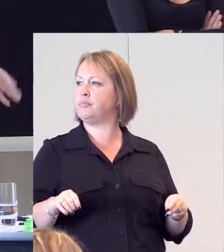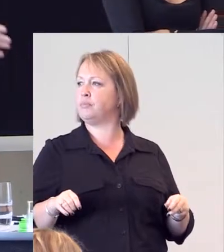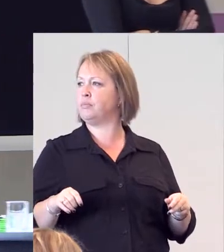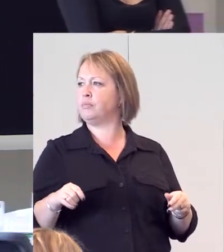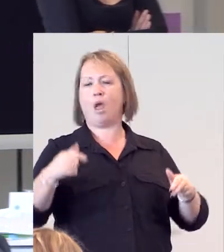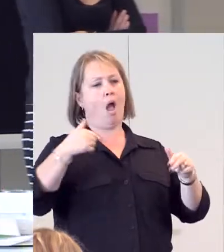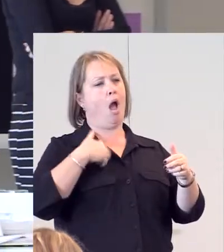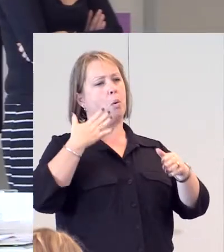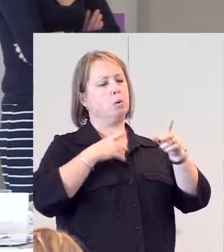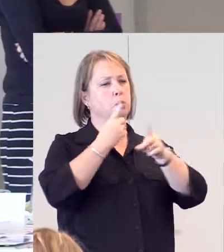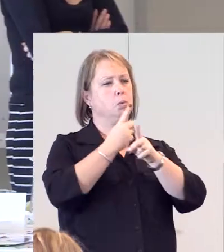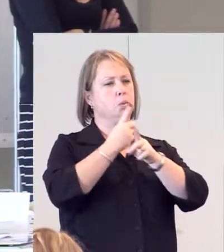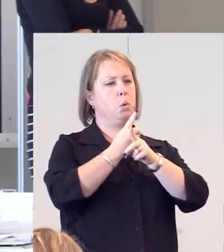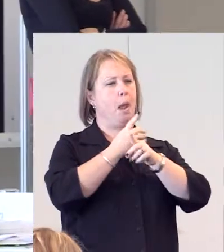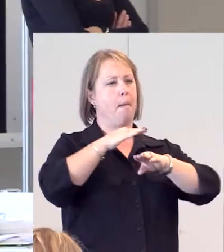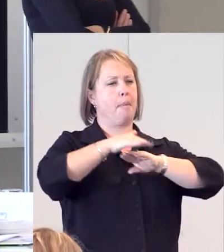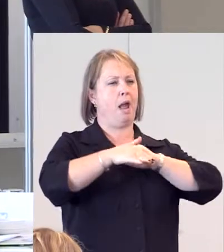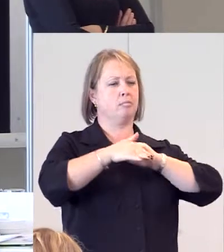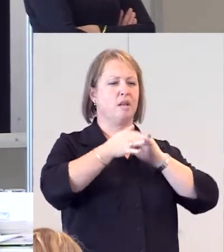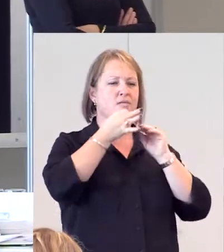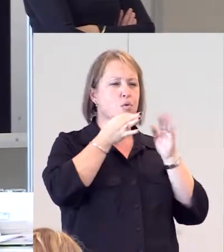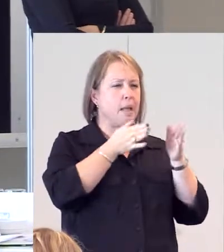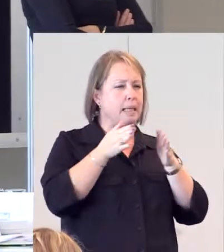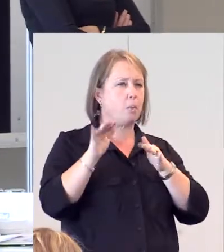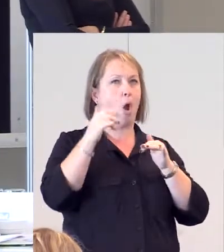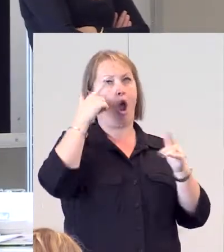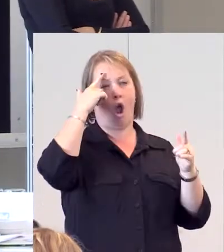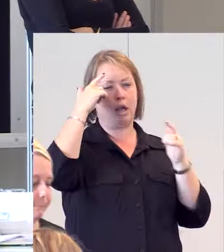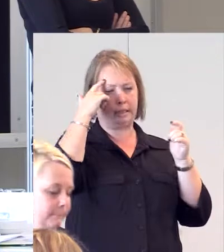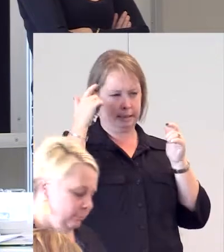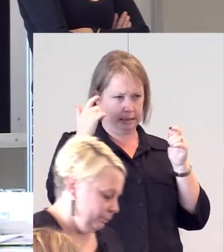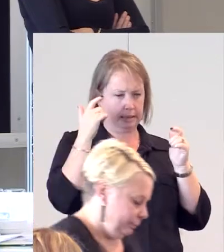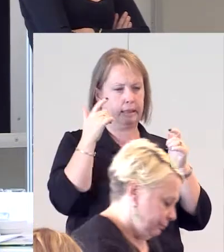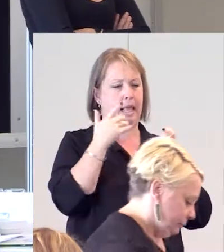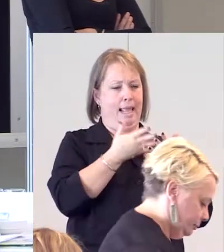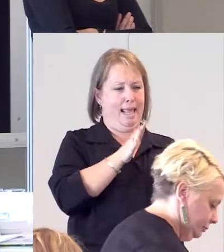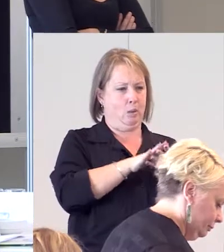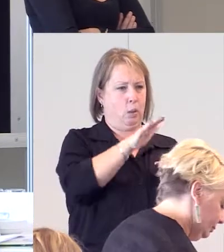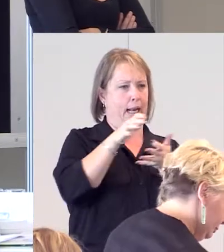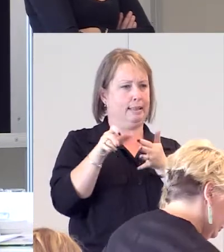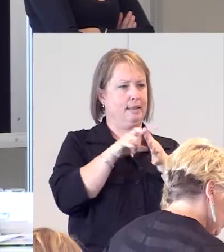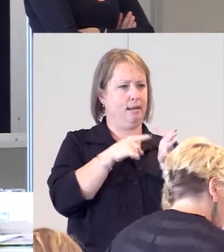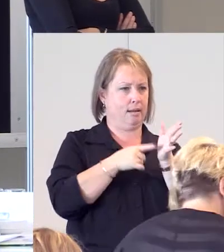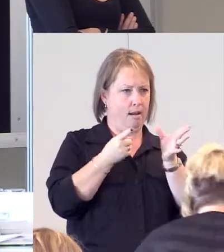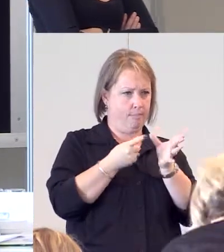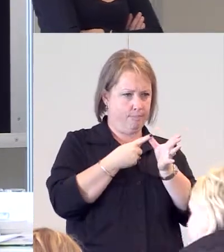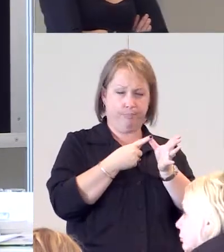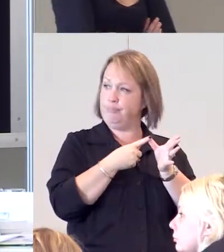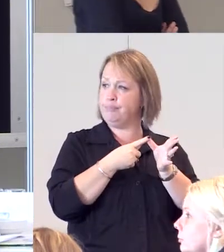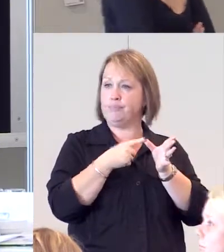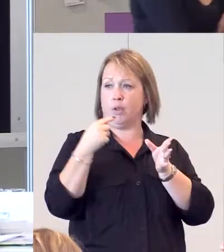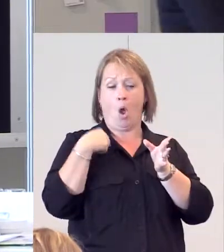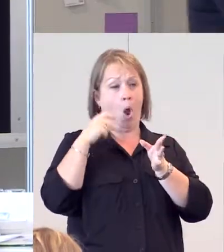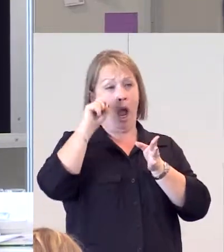I wanted to talk about a couple of mechanisms or ideas for collection of data. I take your